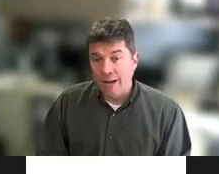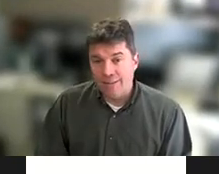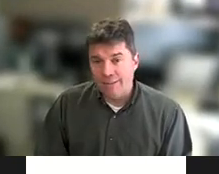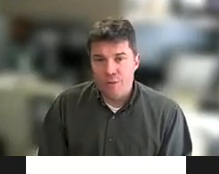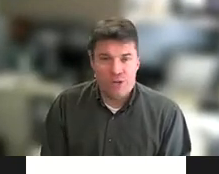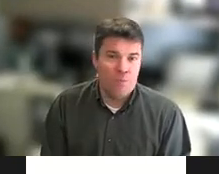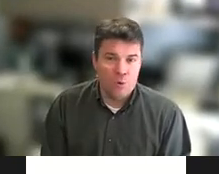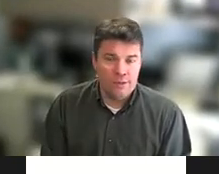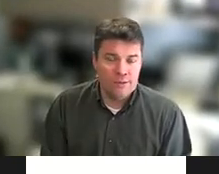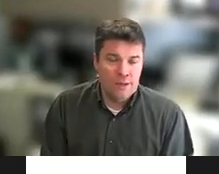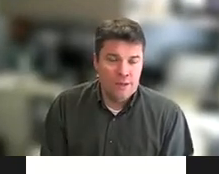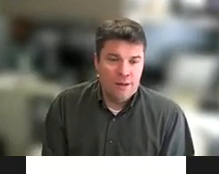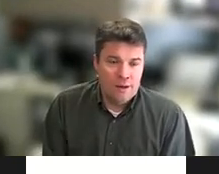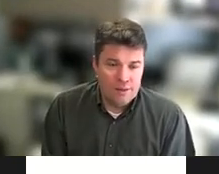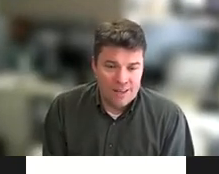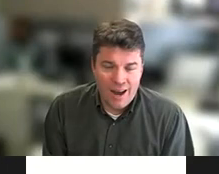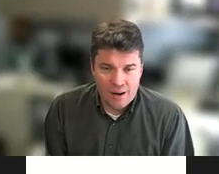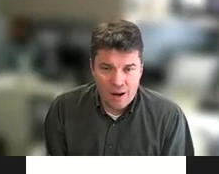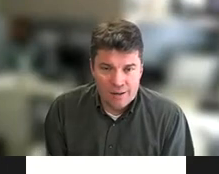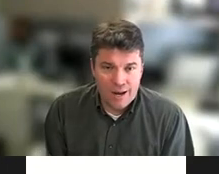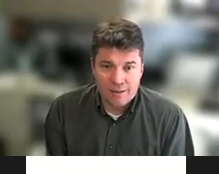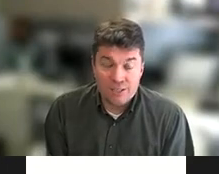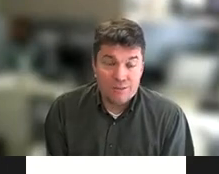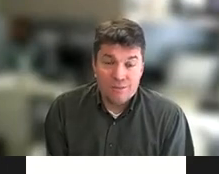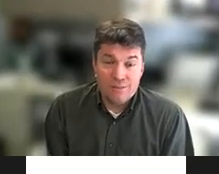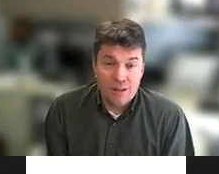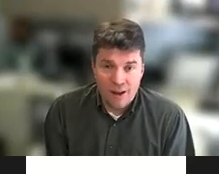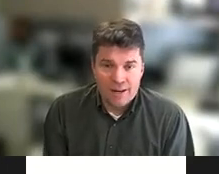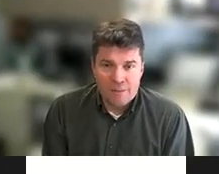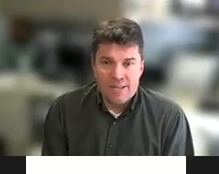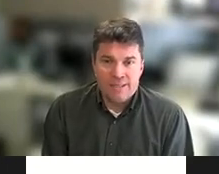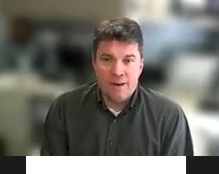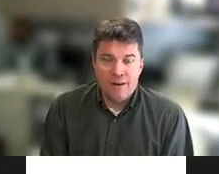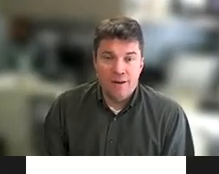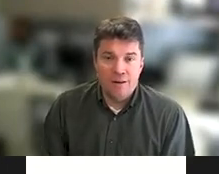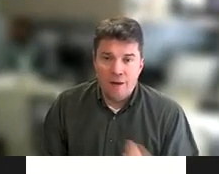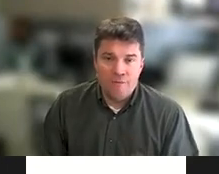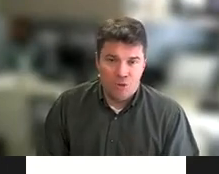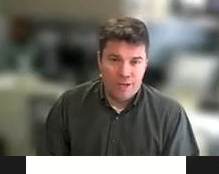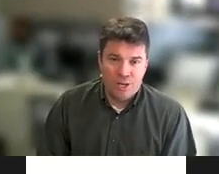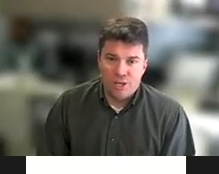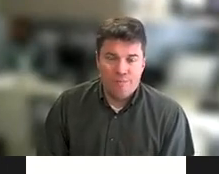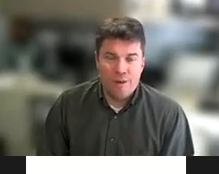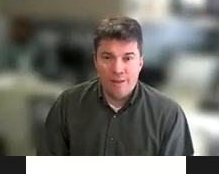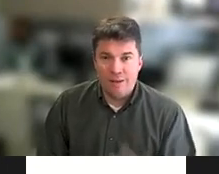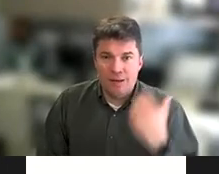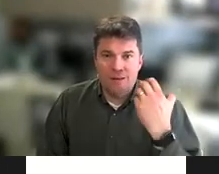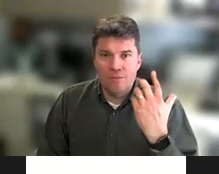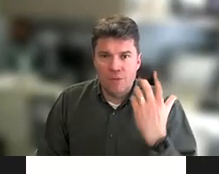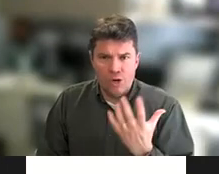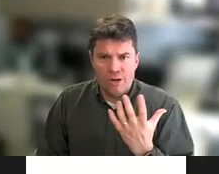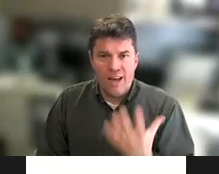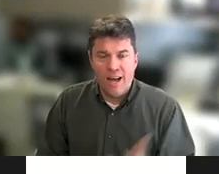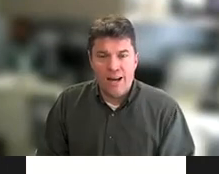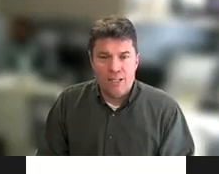Maintaining eye contact. That's pretty much number one. The eye contact, a lot can be said in non-verbally just